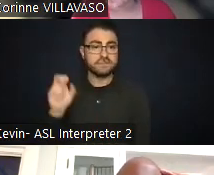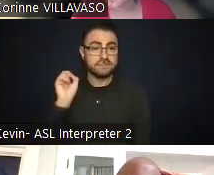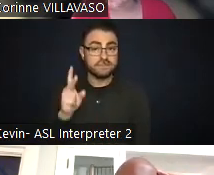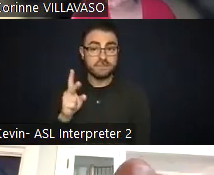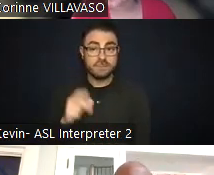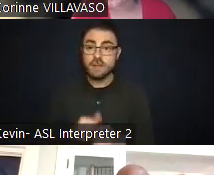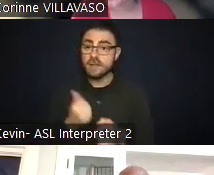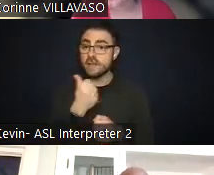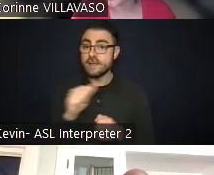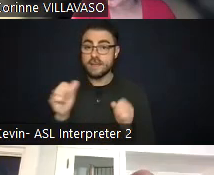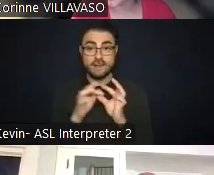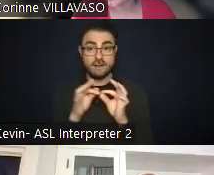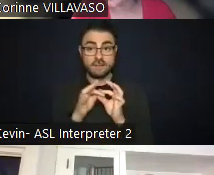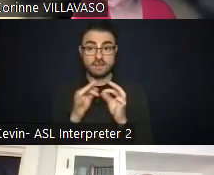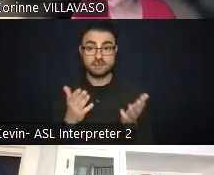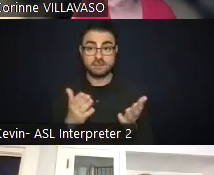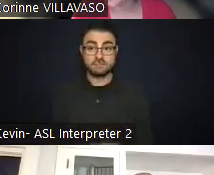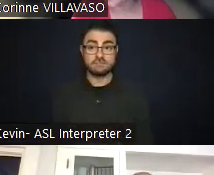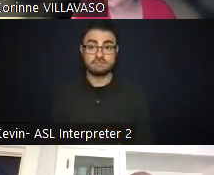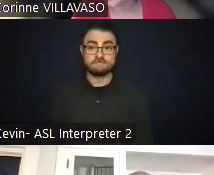Any comments?